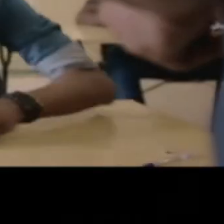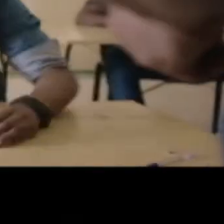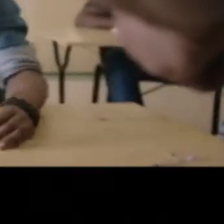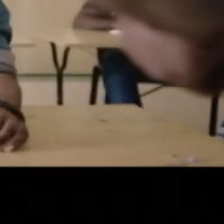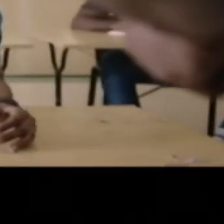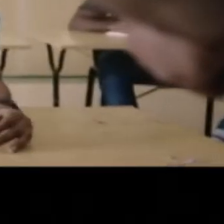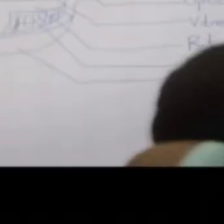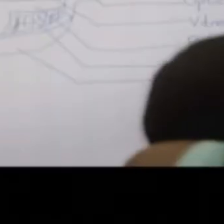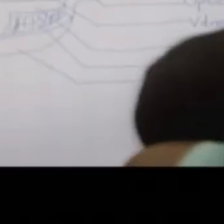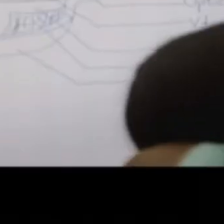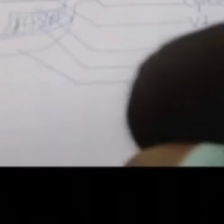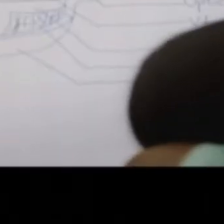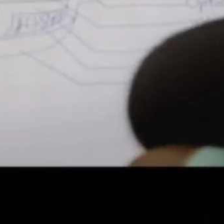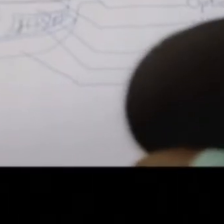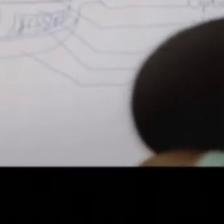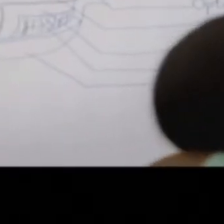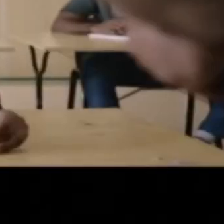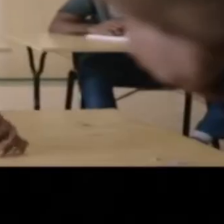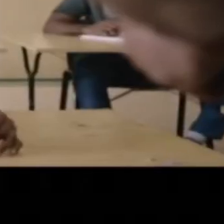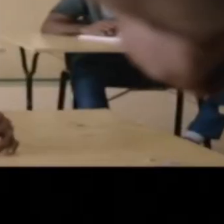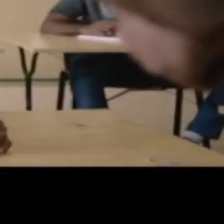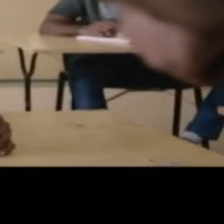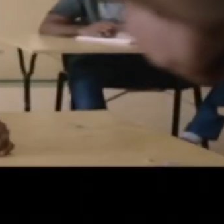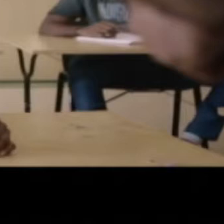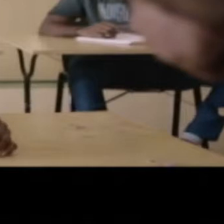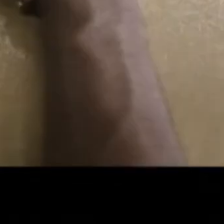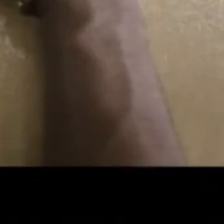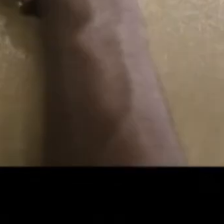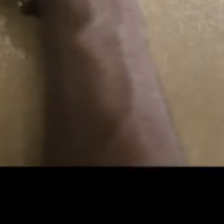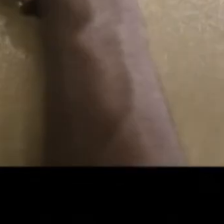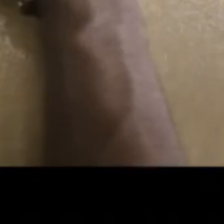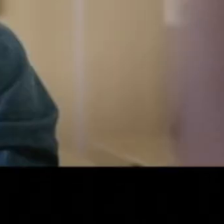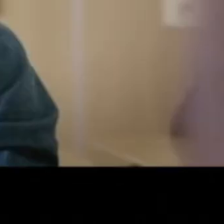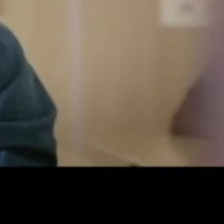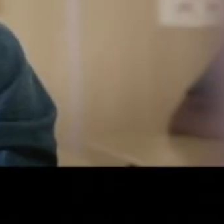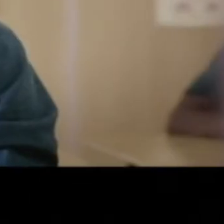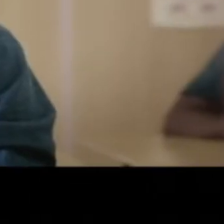What is the medical term for sleepwalking?